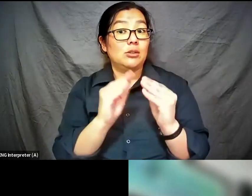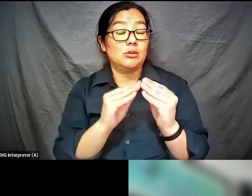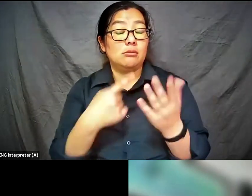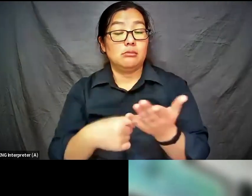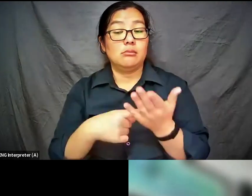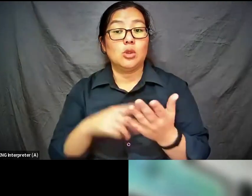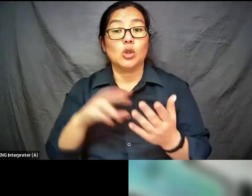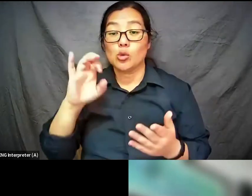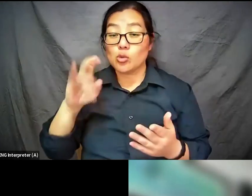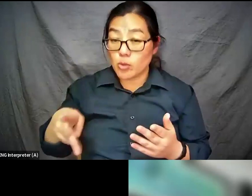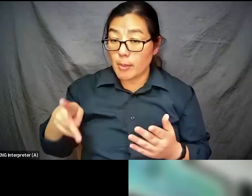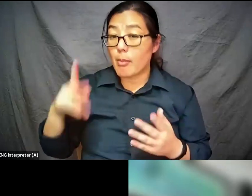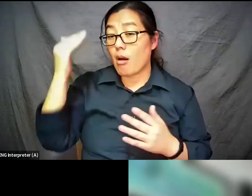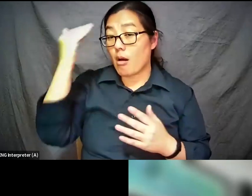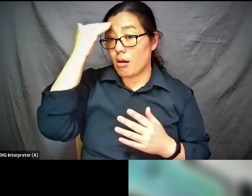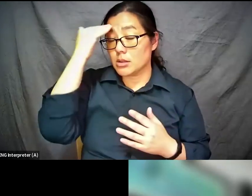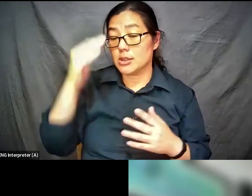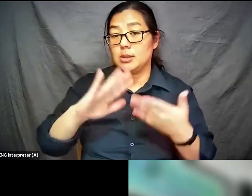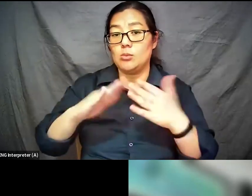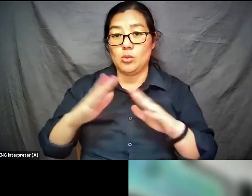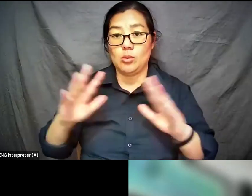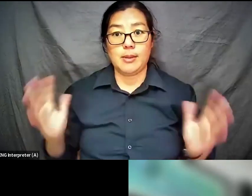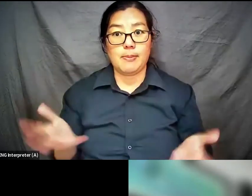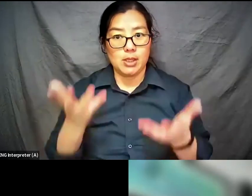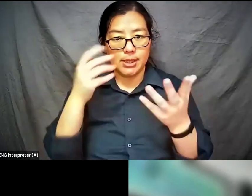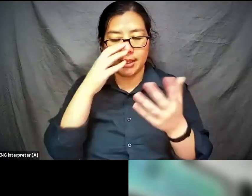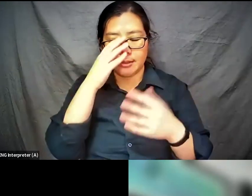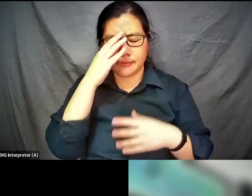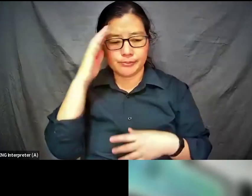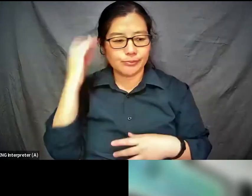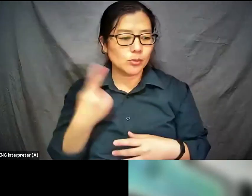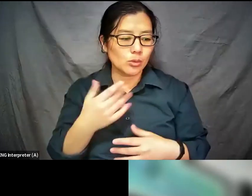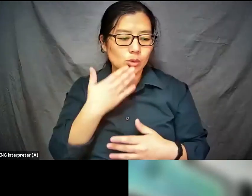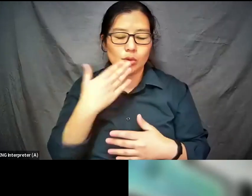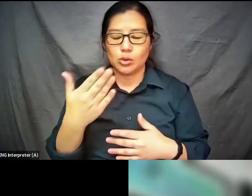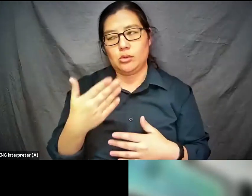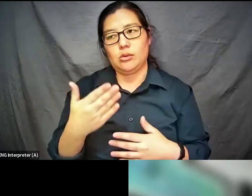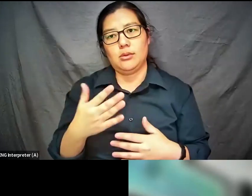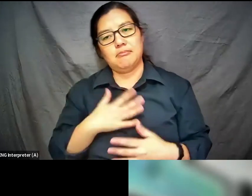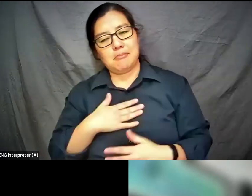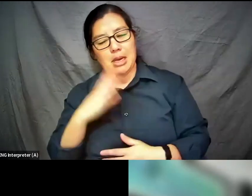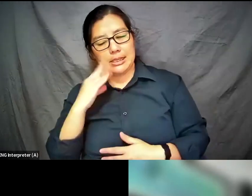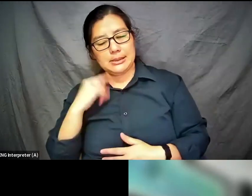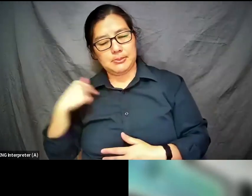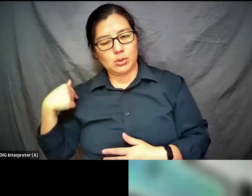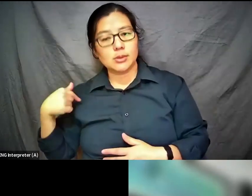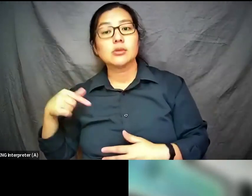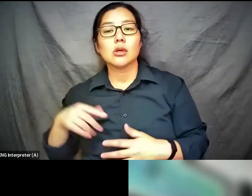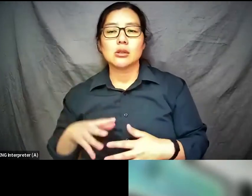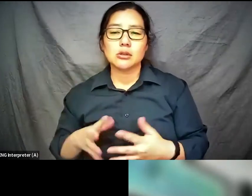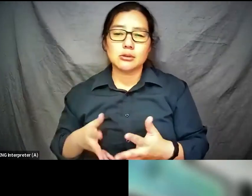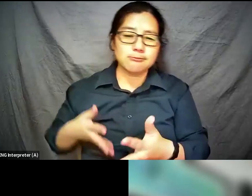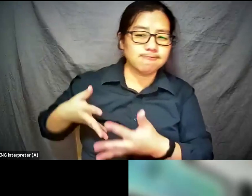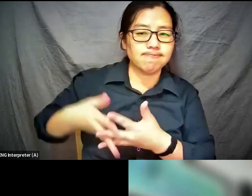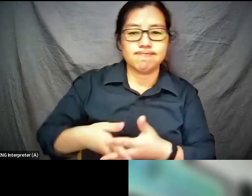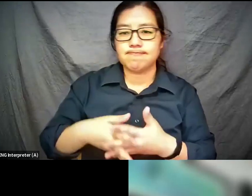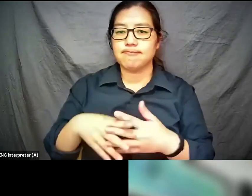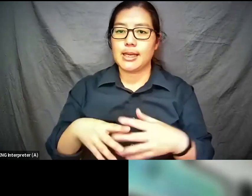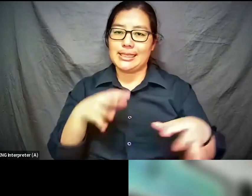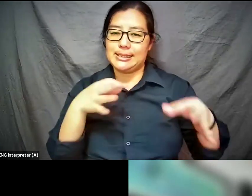our collective narratives together and keep them all protected. Yeah, Thank you so much for that. Okay, so